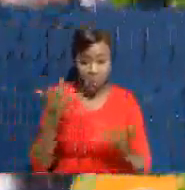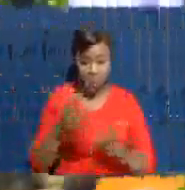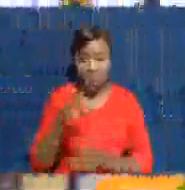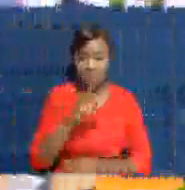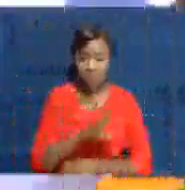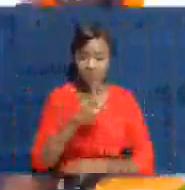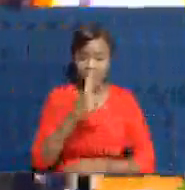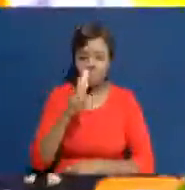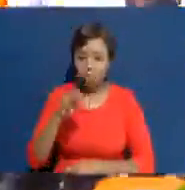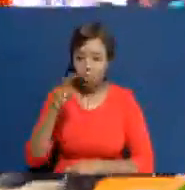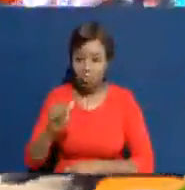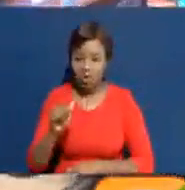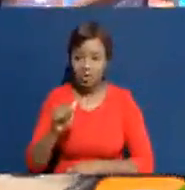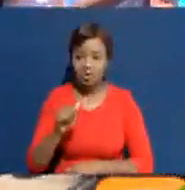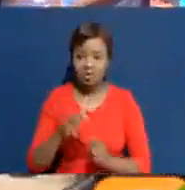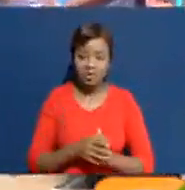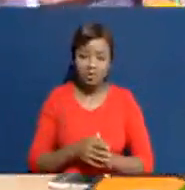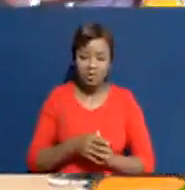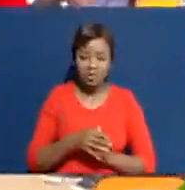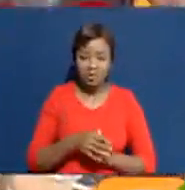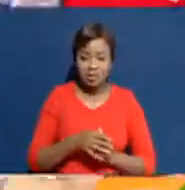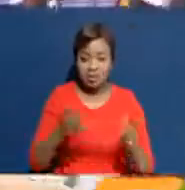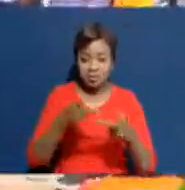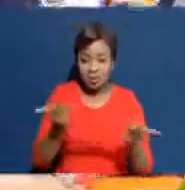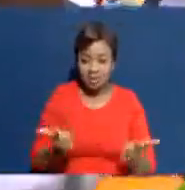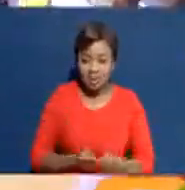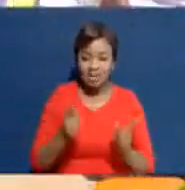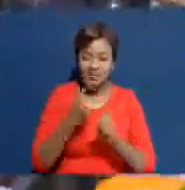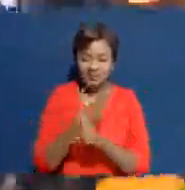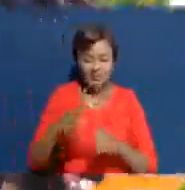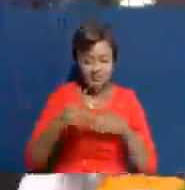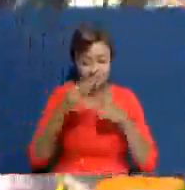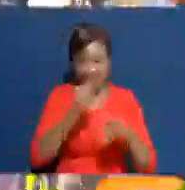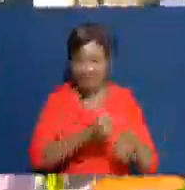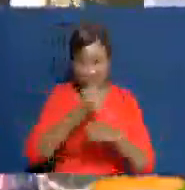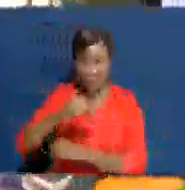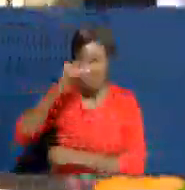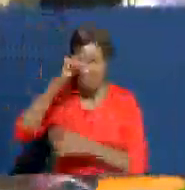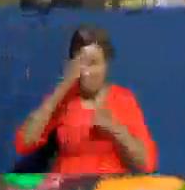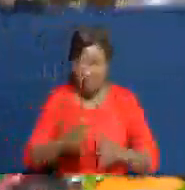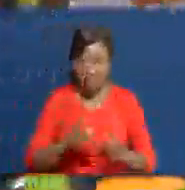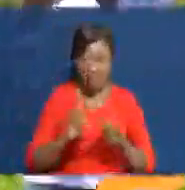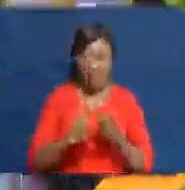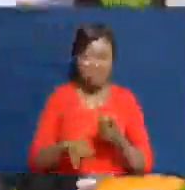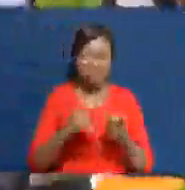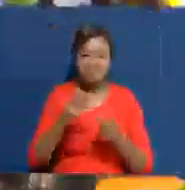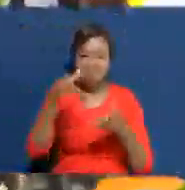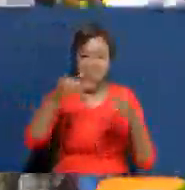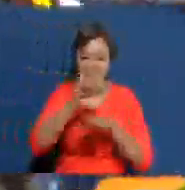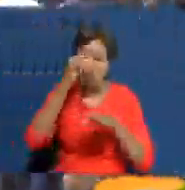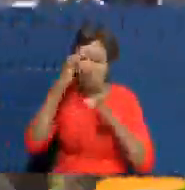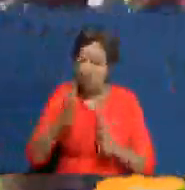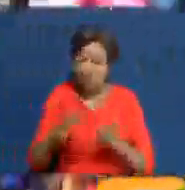The 10-kilometre and 5-kilometre fun race attracted area leaders, including Homa Bay Governor Gladys Wanga, Deputy Governor